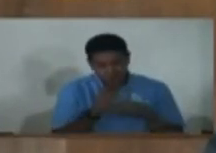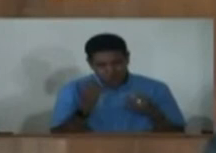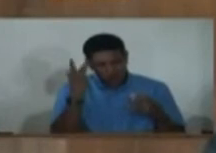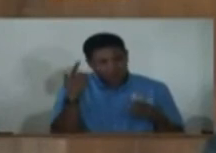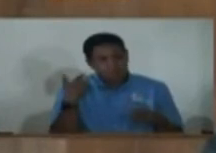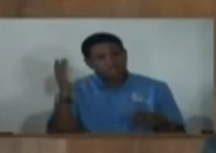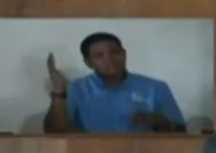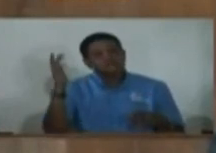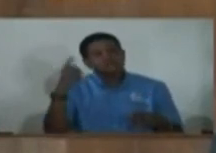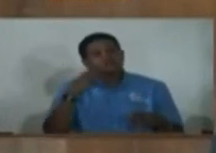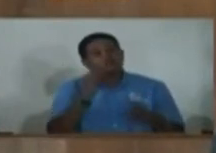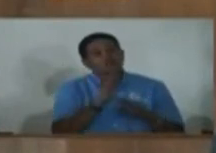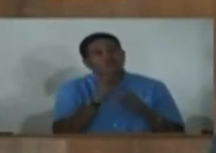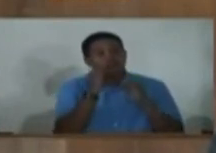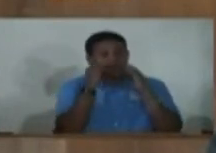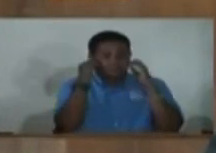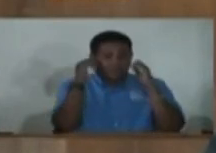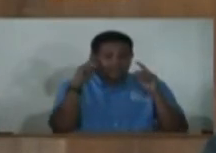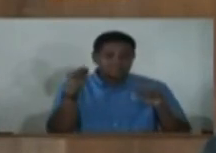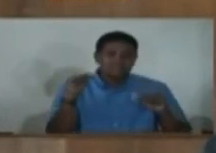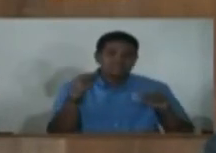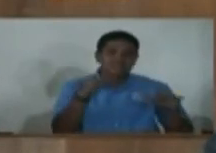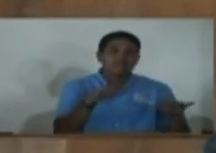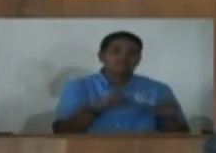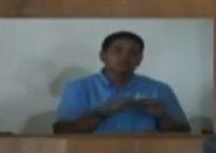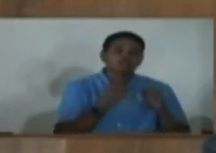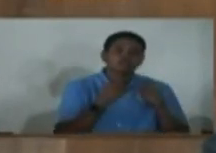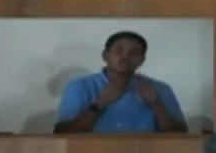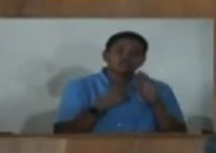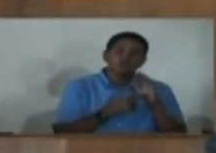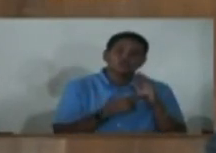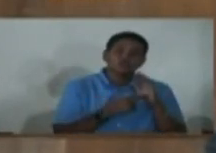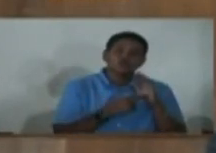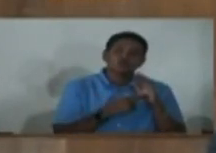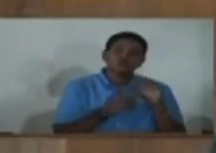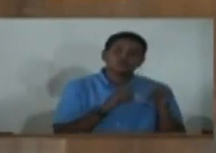mask, gathering, breaching the curfews, and so on,